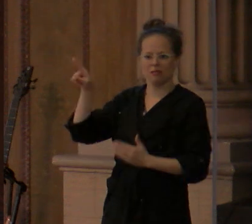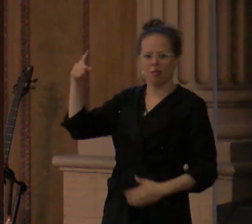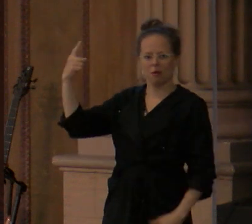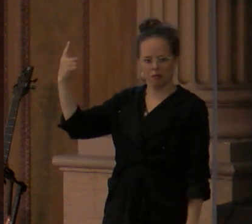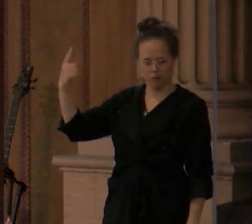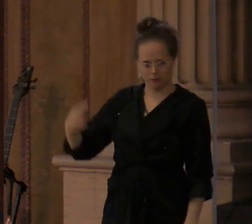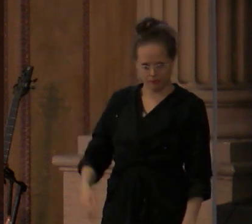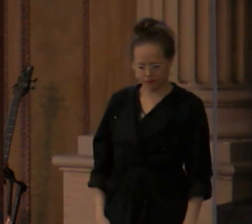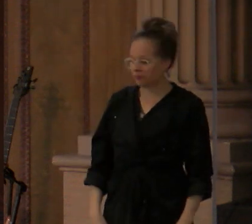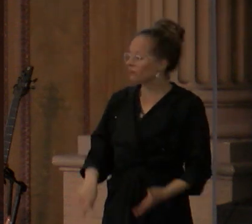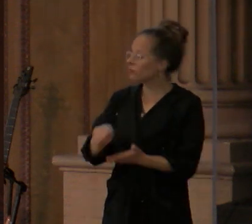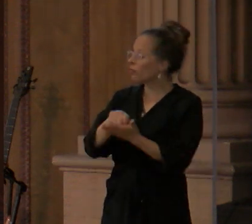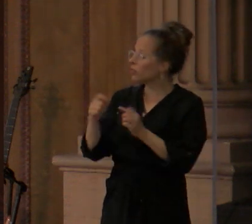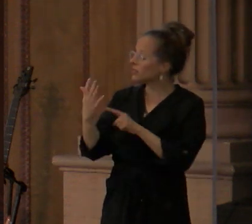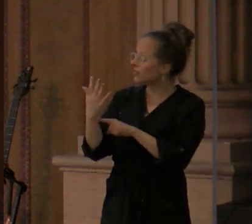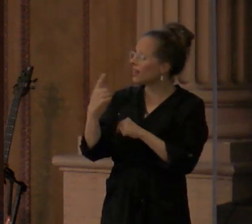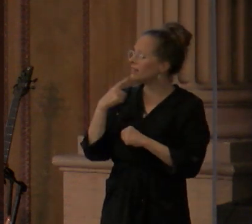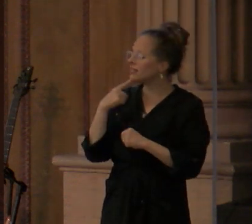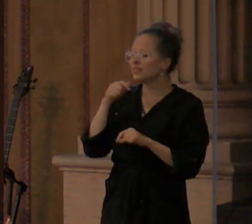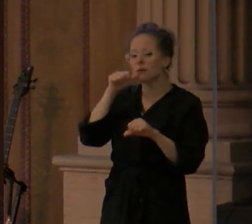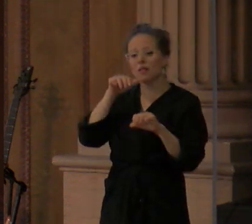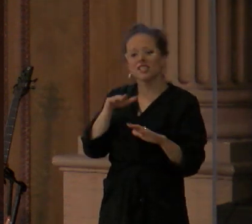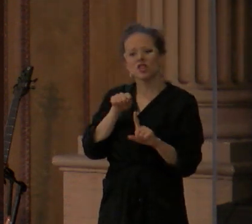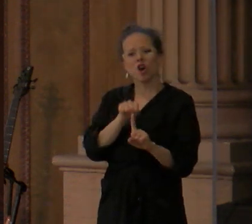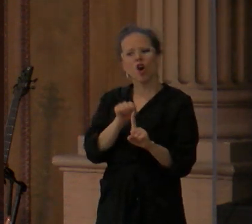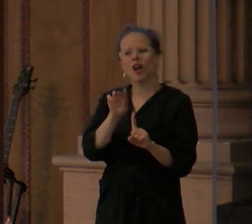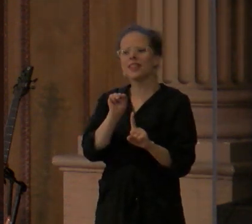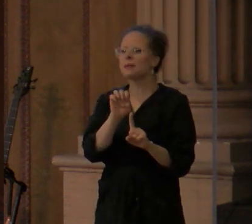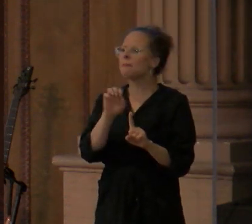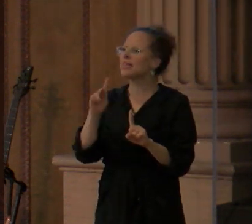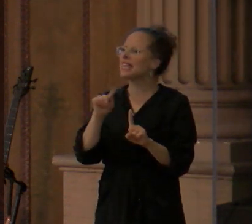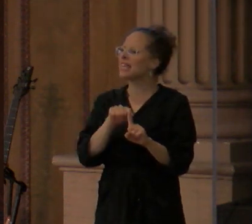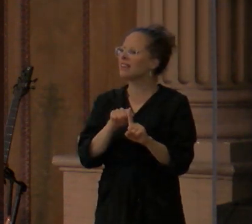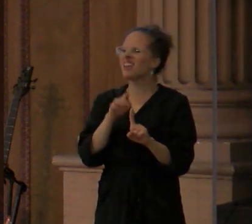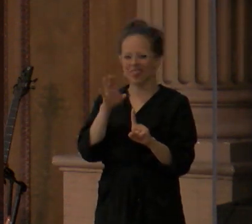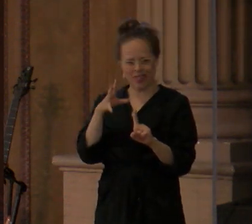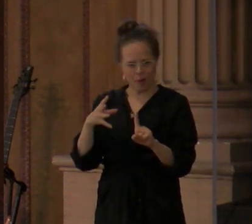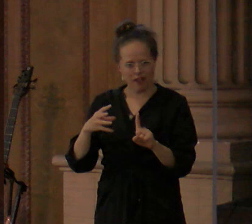Verse 5, says, Blessed are the meek, for they shall inherit the earth.